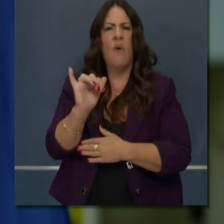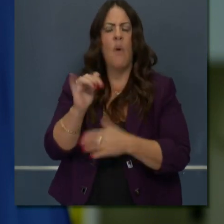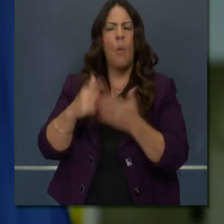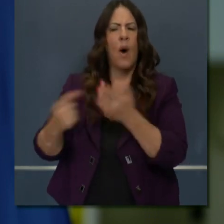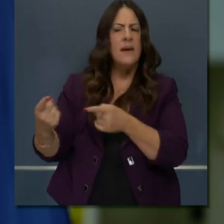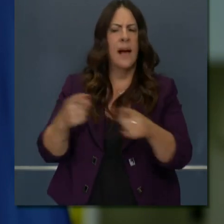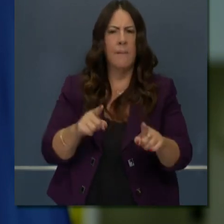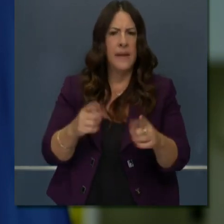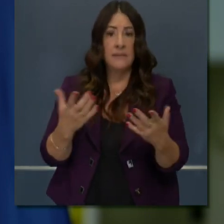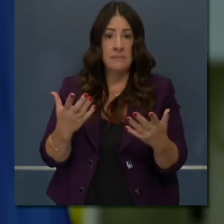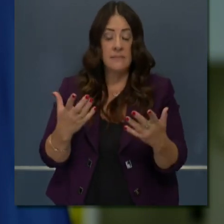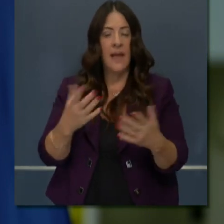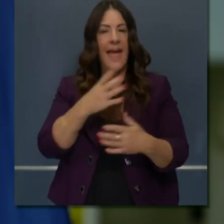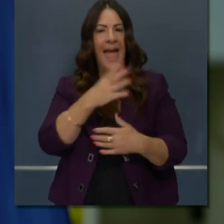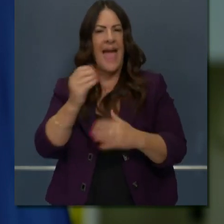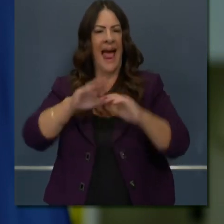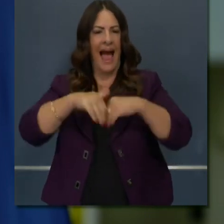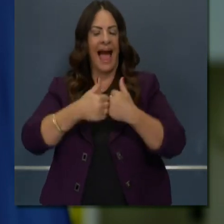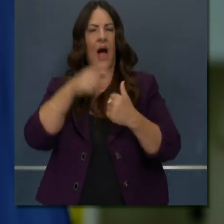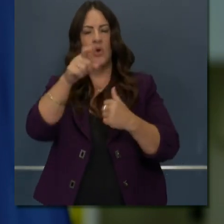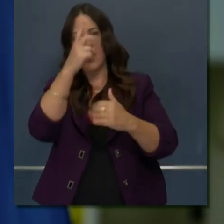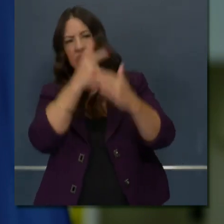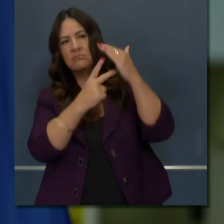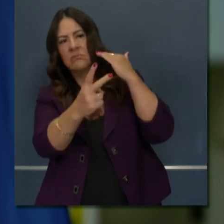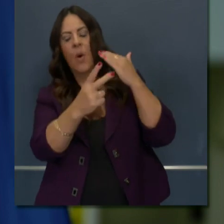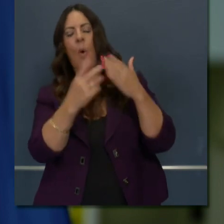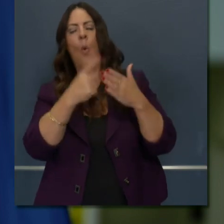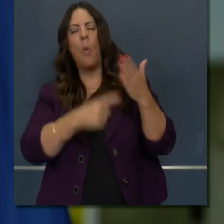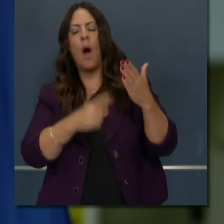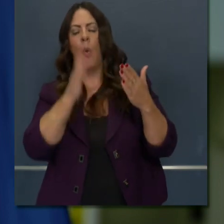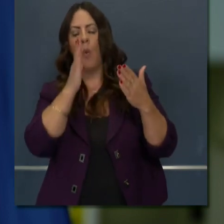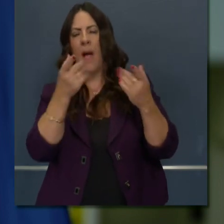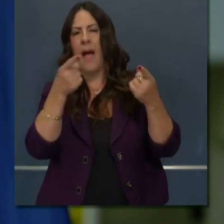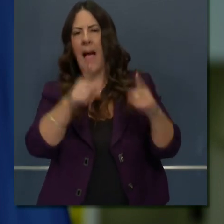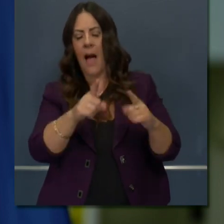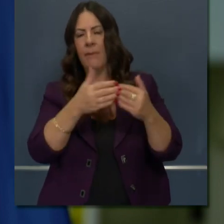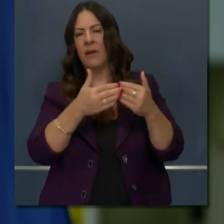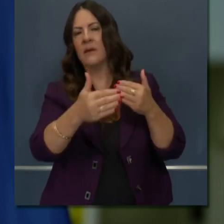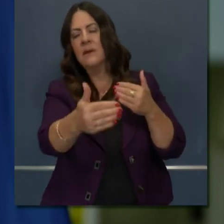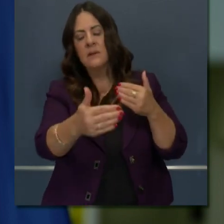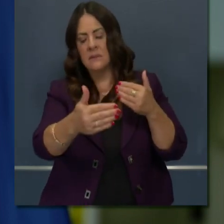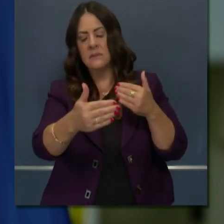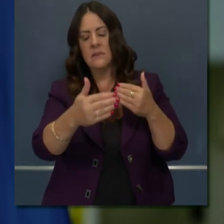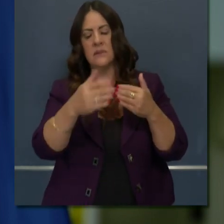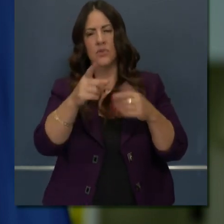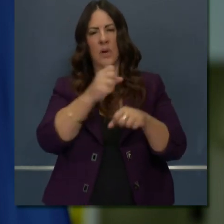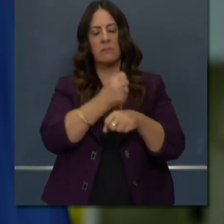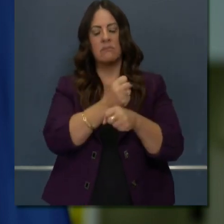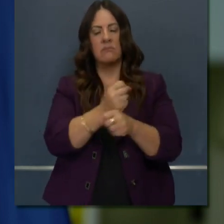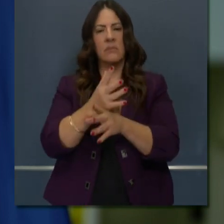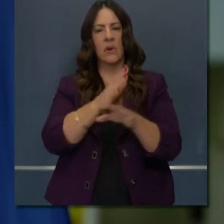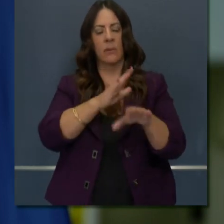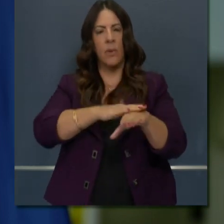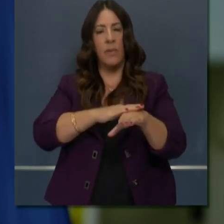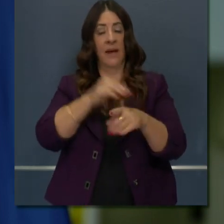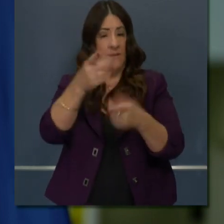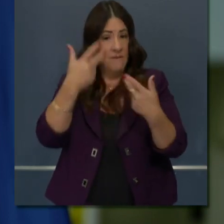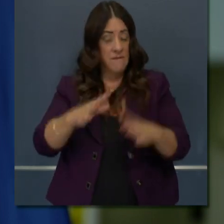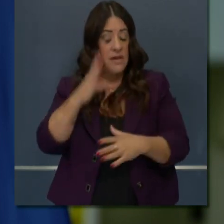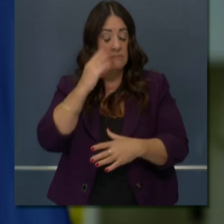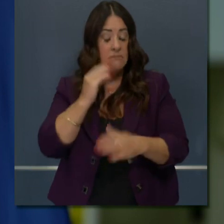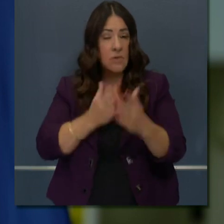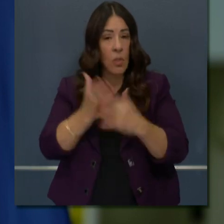happening and then can forecast what's likely to happen. As you may know, if you've experienced a major earthquake,